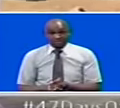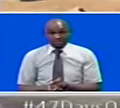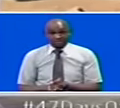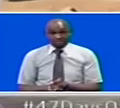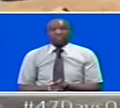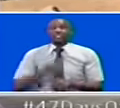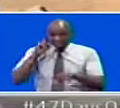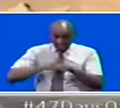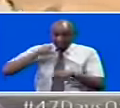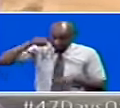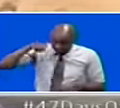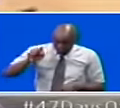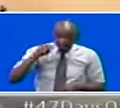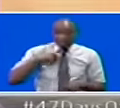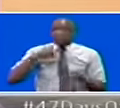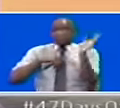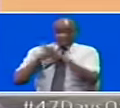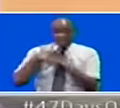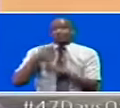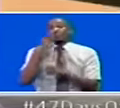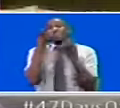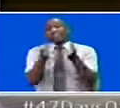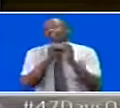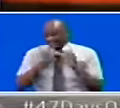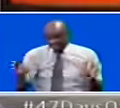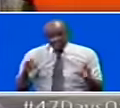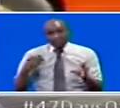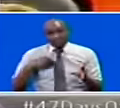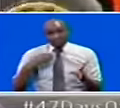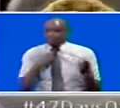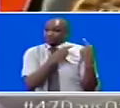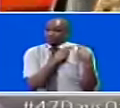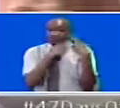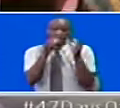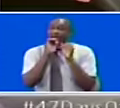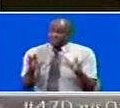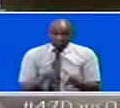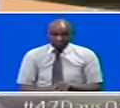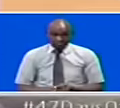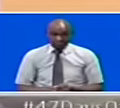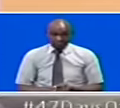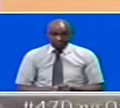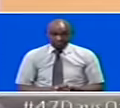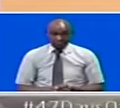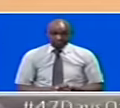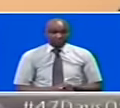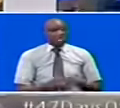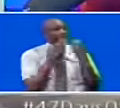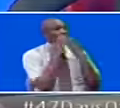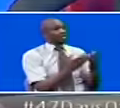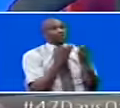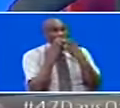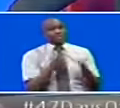And by the time he was recalled again, I was not there, I had no role. All right, thank you. That is Madam